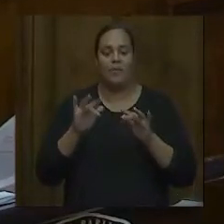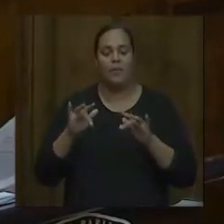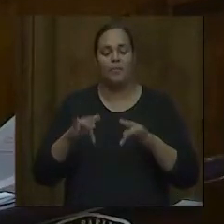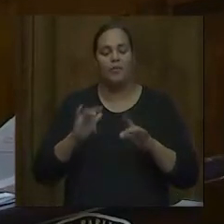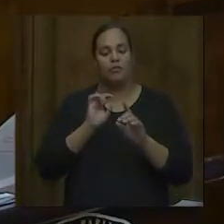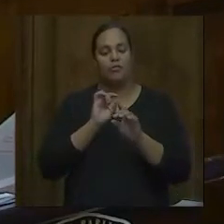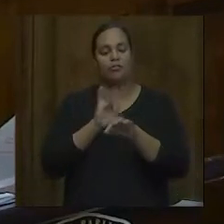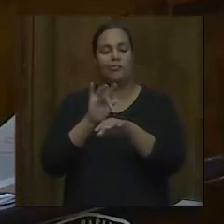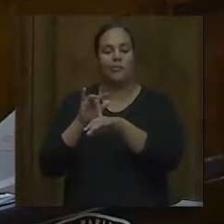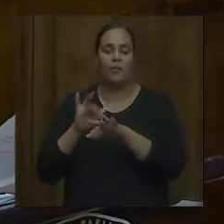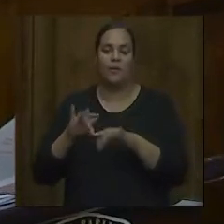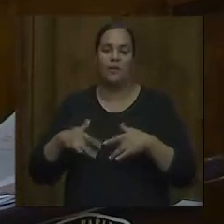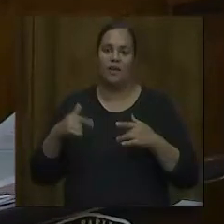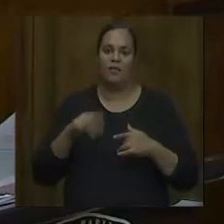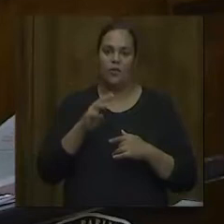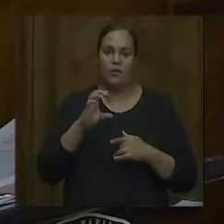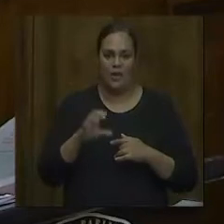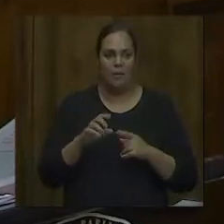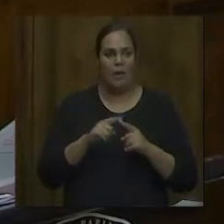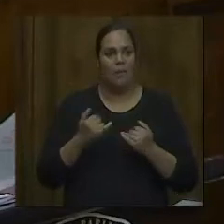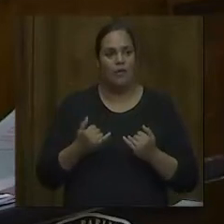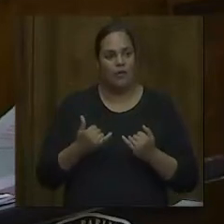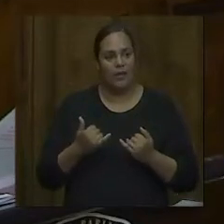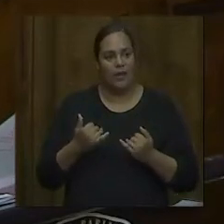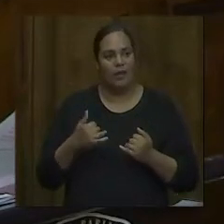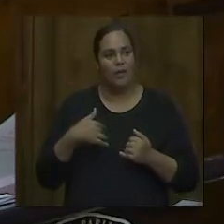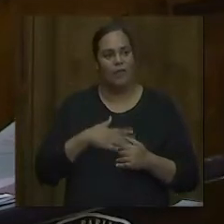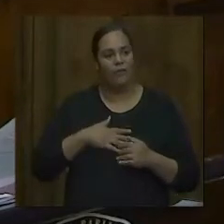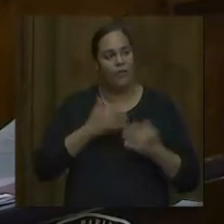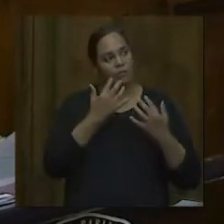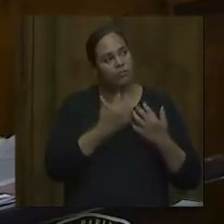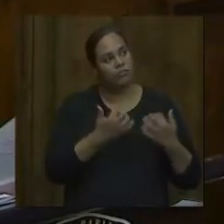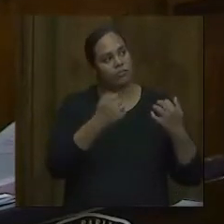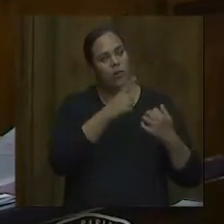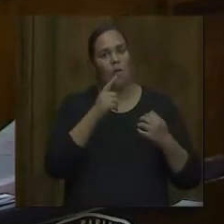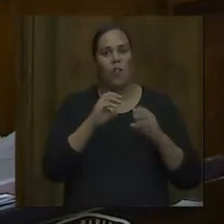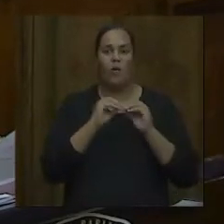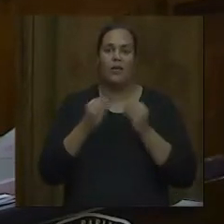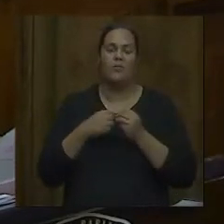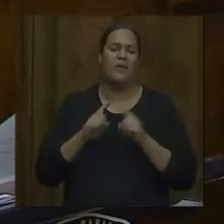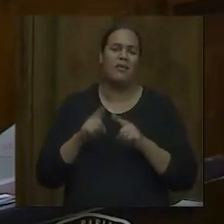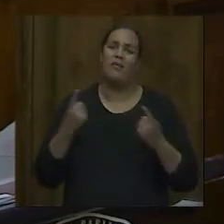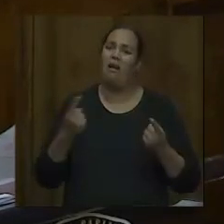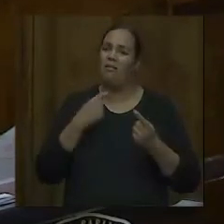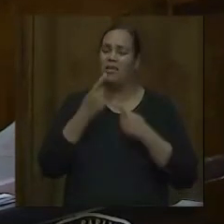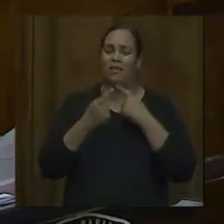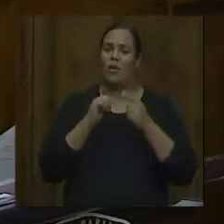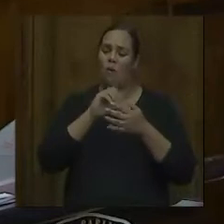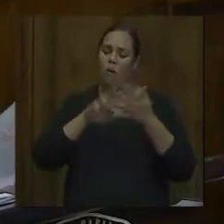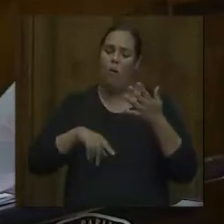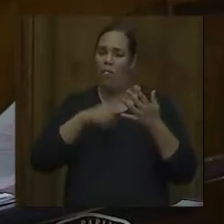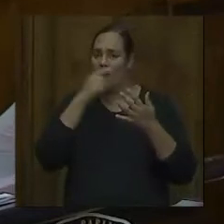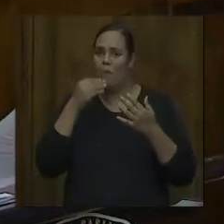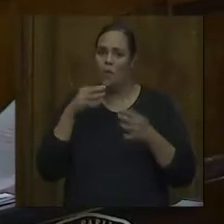verander. En die galerye sit vol vanmiddag van al ons organisasies wat ek nie kan noem nie, wat betrokke